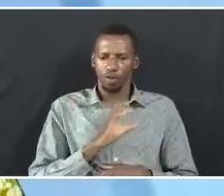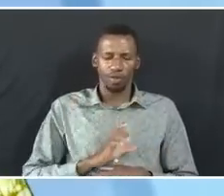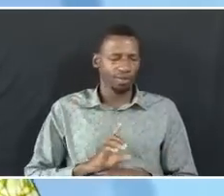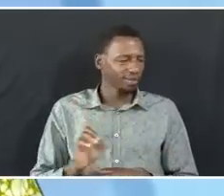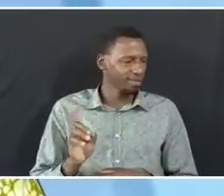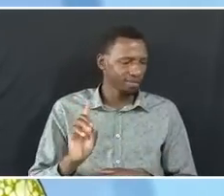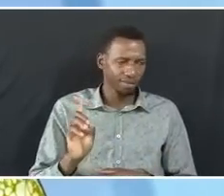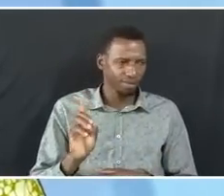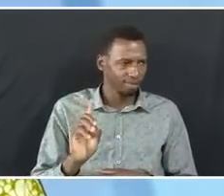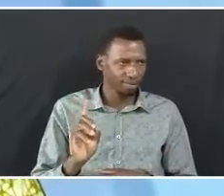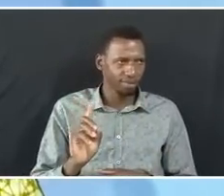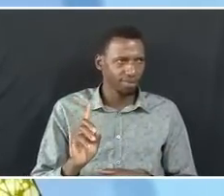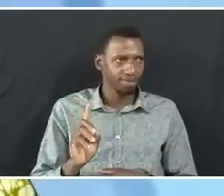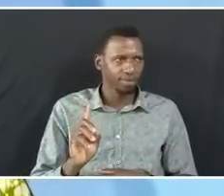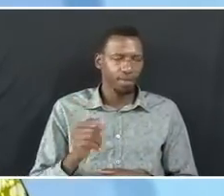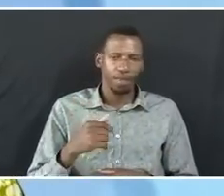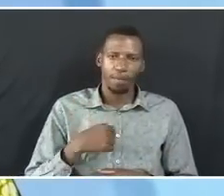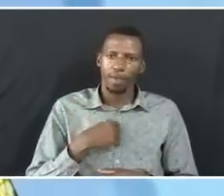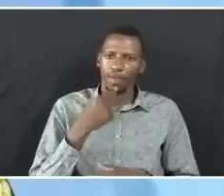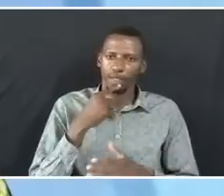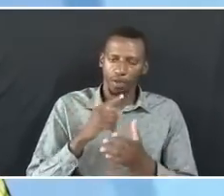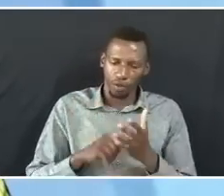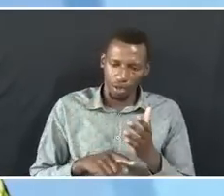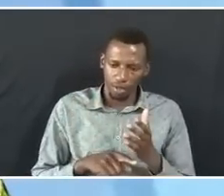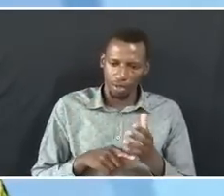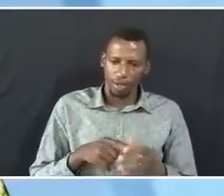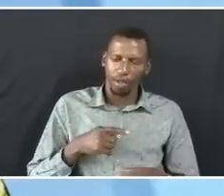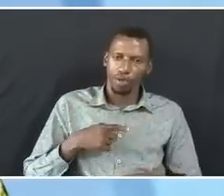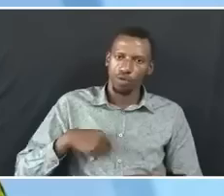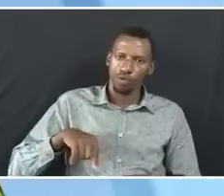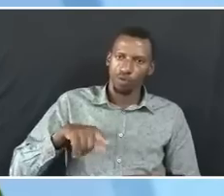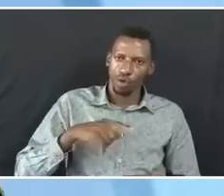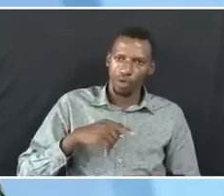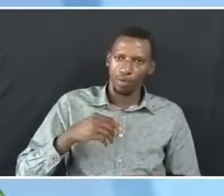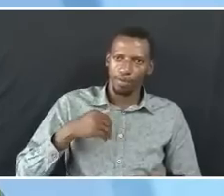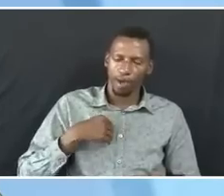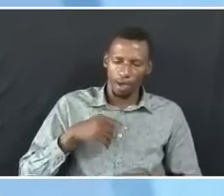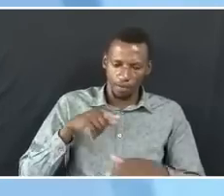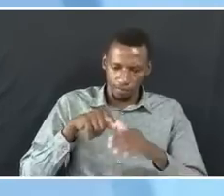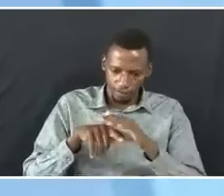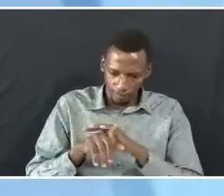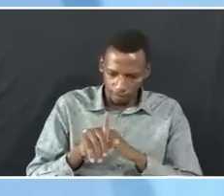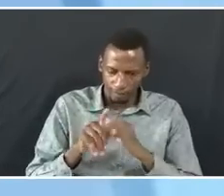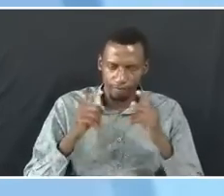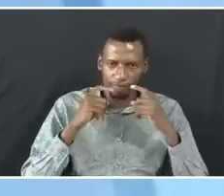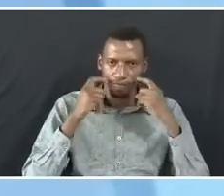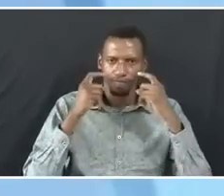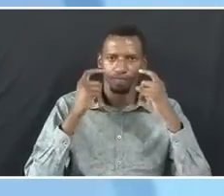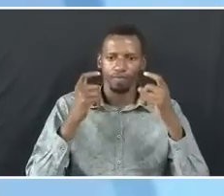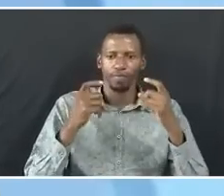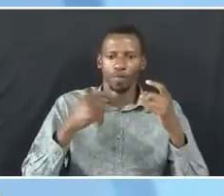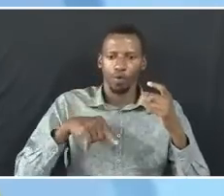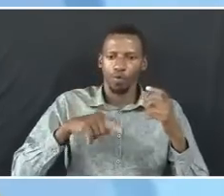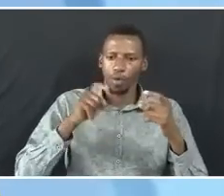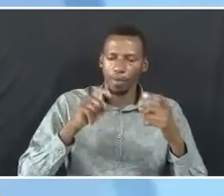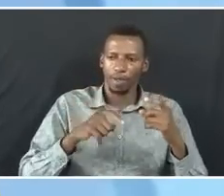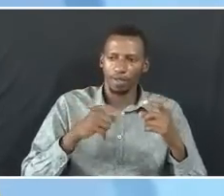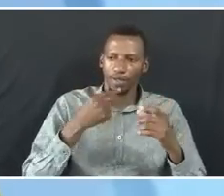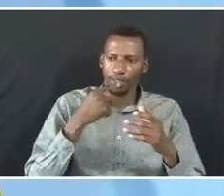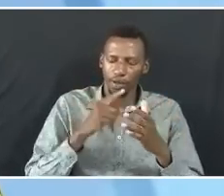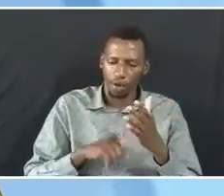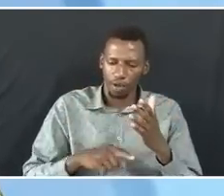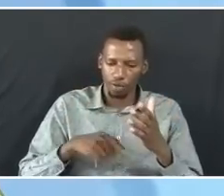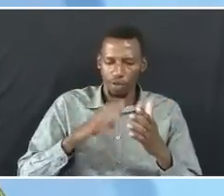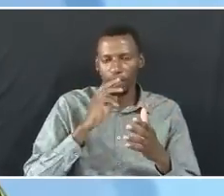not what I've said. I am saying we have walked into sin, and we must admit we are in what?